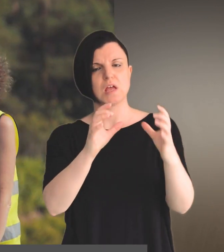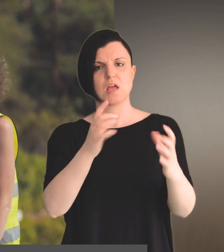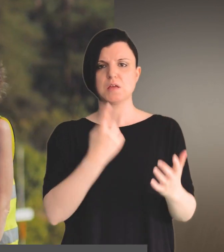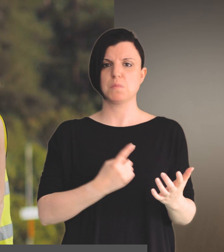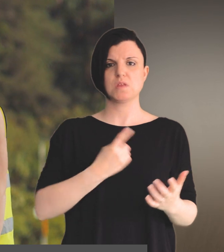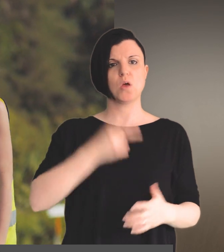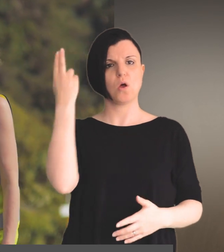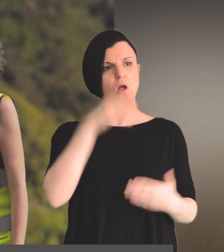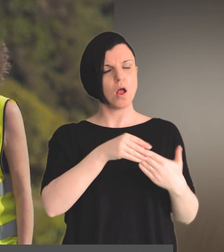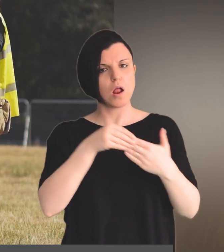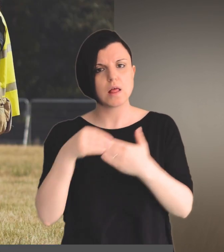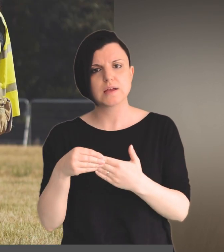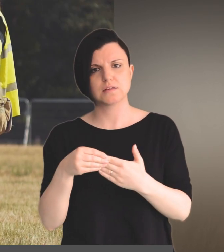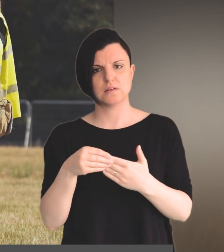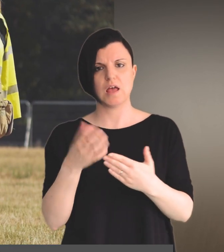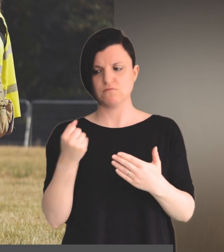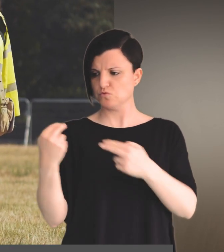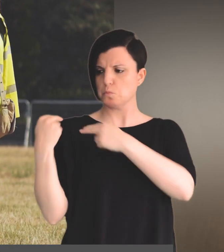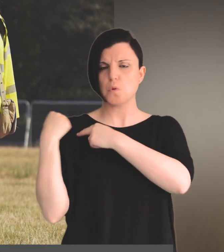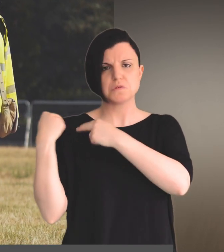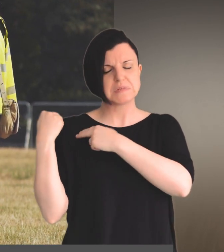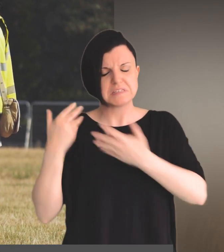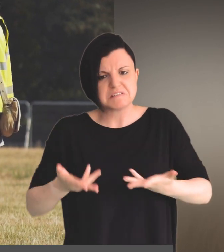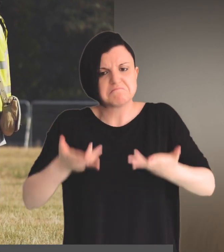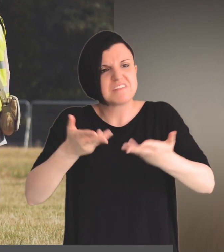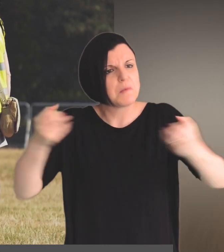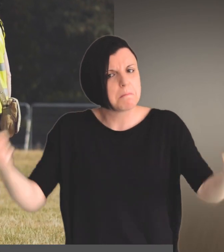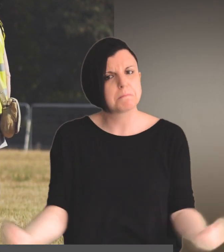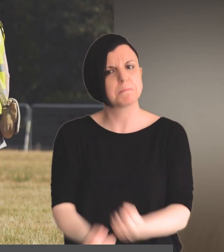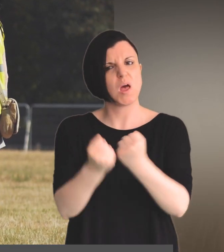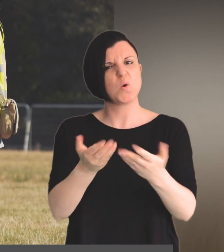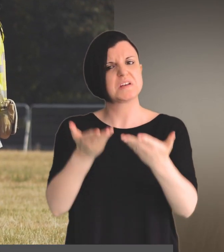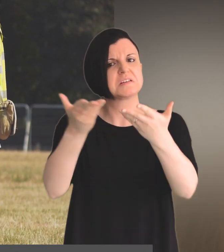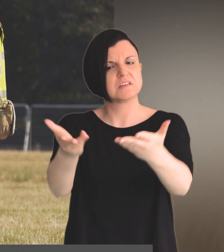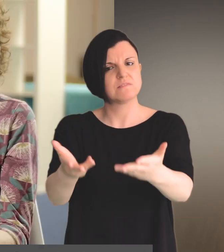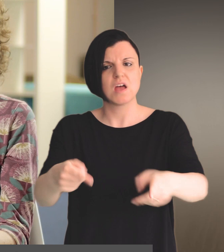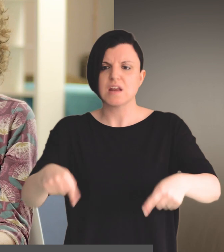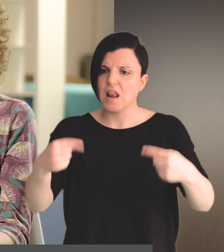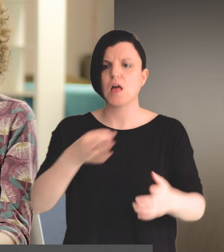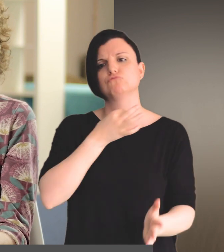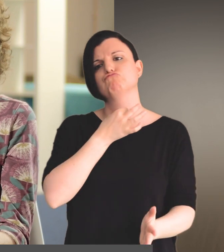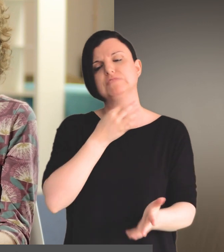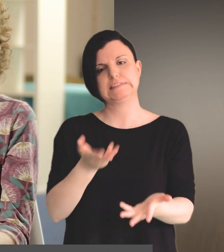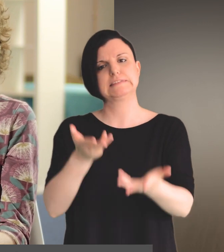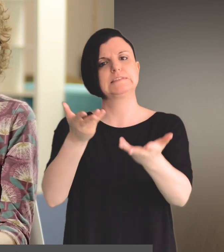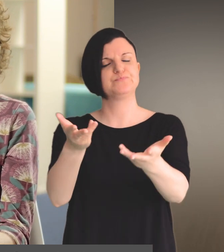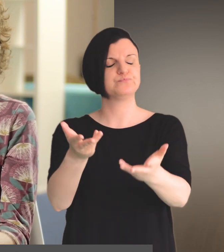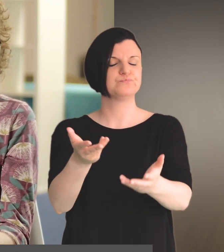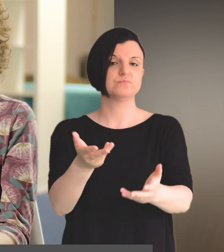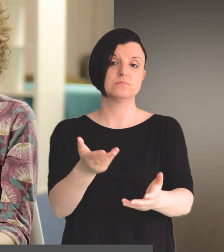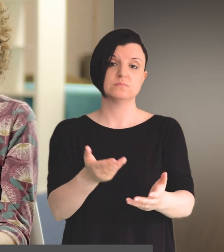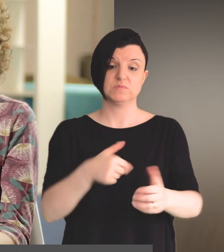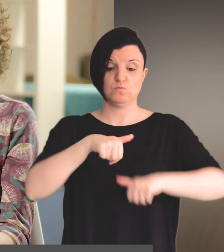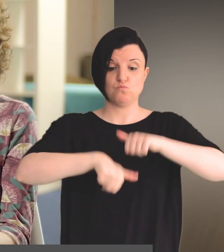arts leader, the way that you can empower people to follow and take risk. I've been amazed by the stories